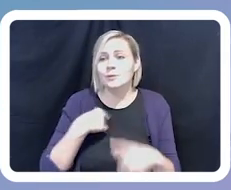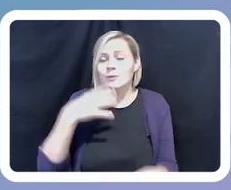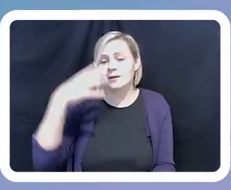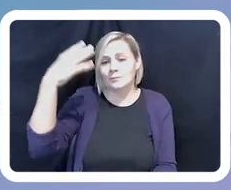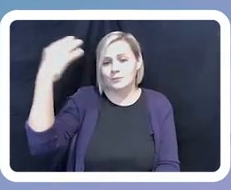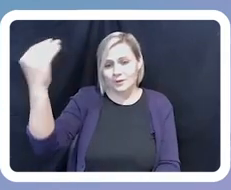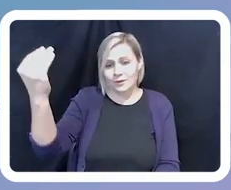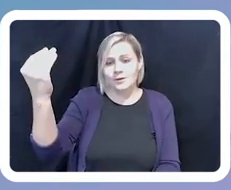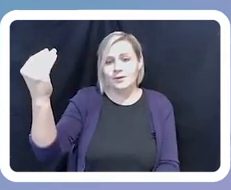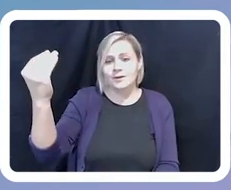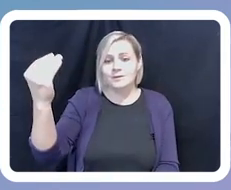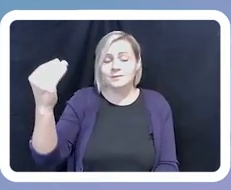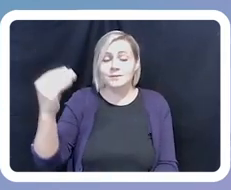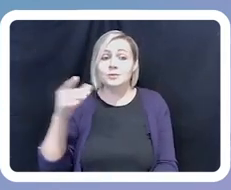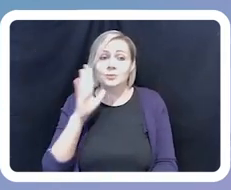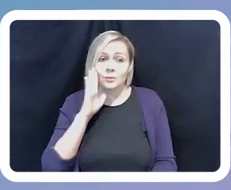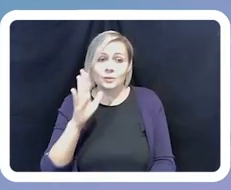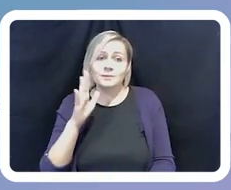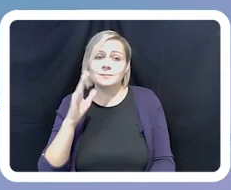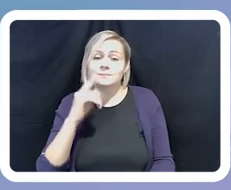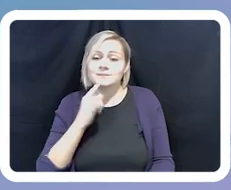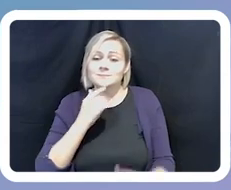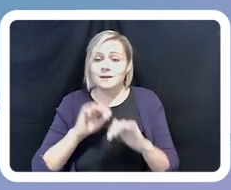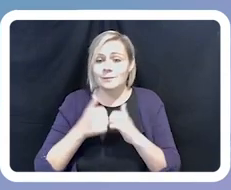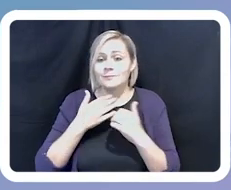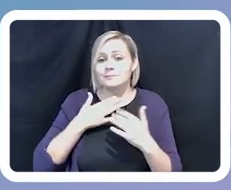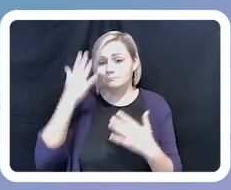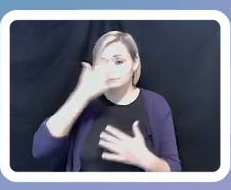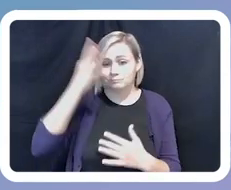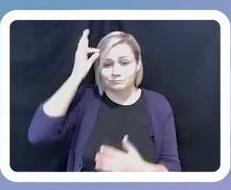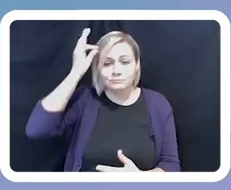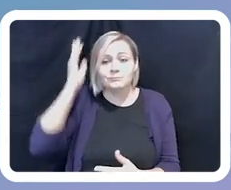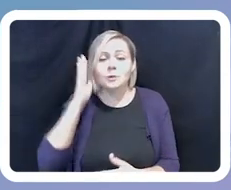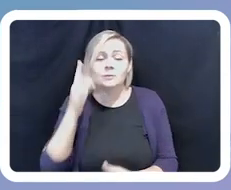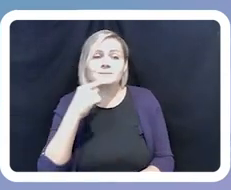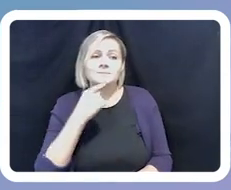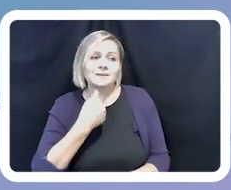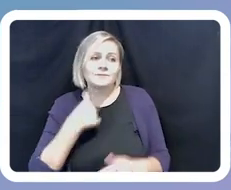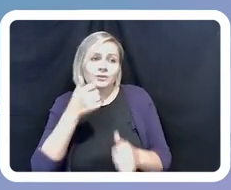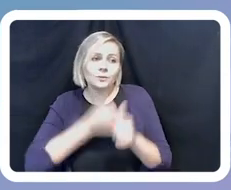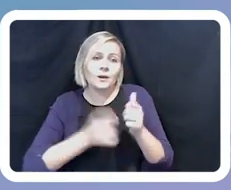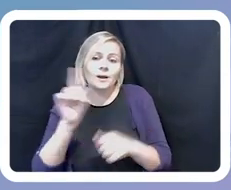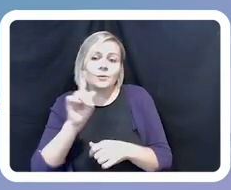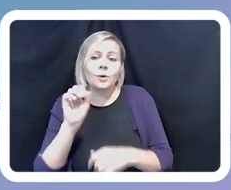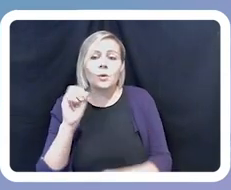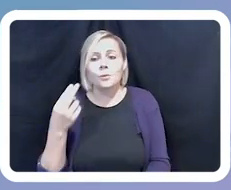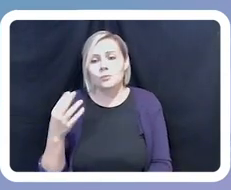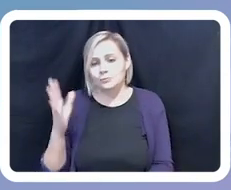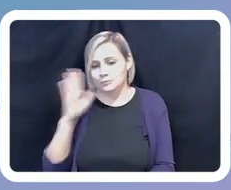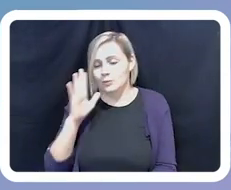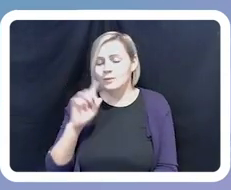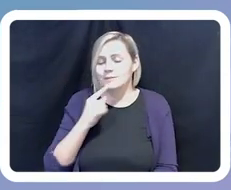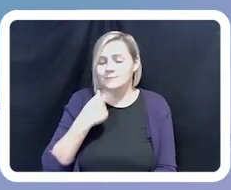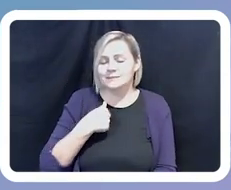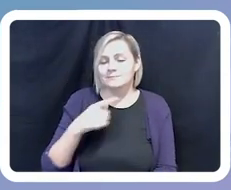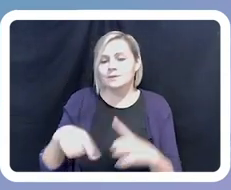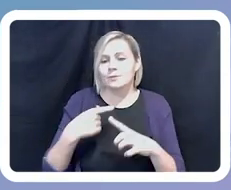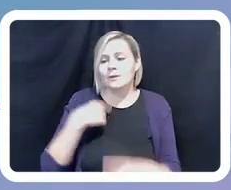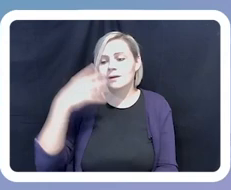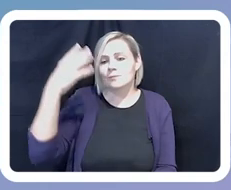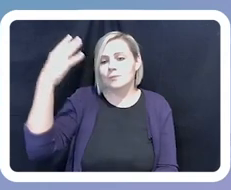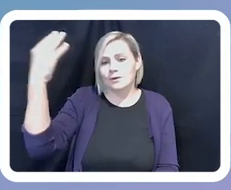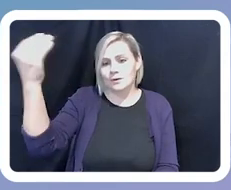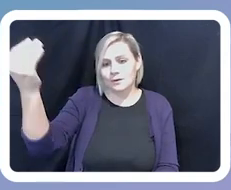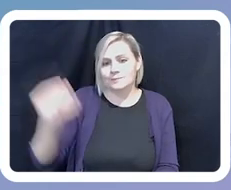gone, you're gonna miss me when I'm gone, you're gonna miss me by my hair, you're gonna miss me everywhere, oh, you're